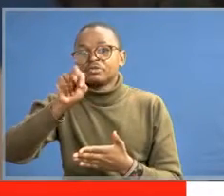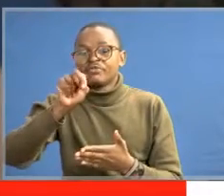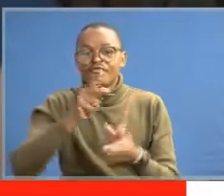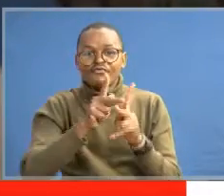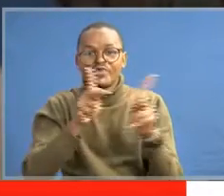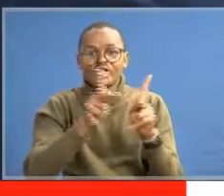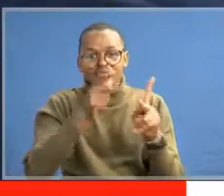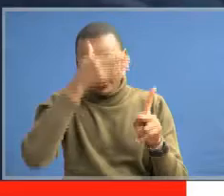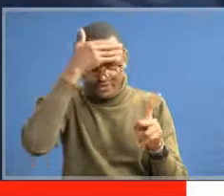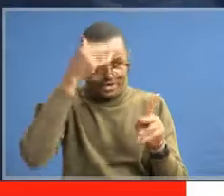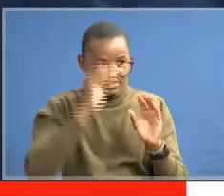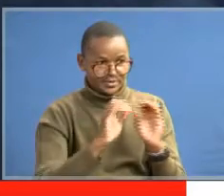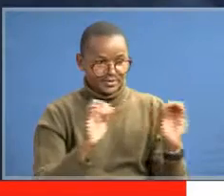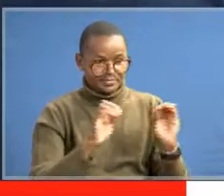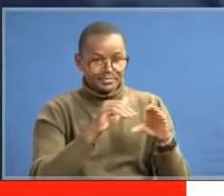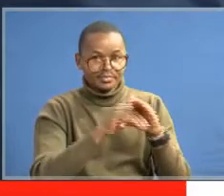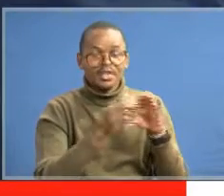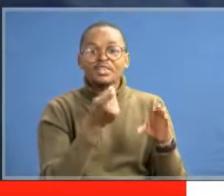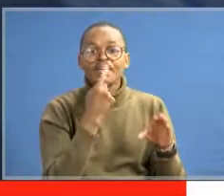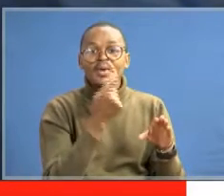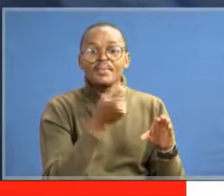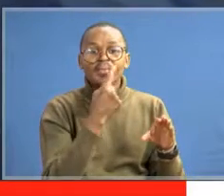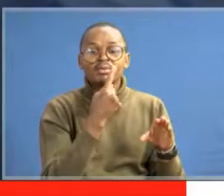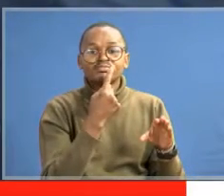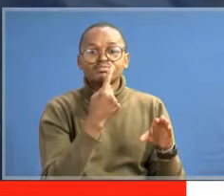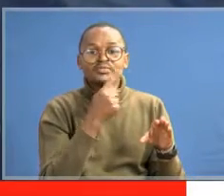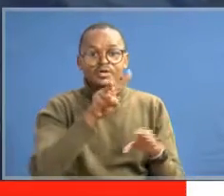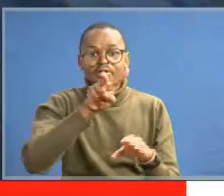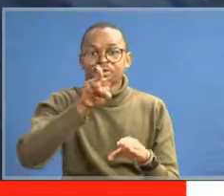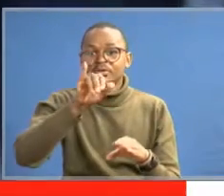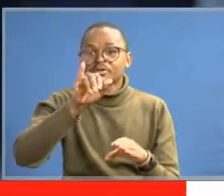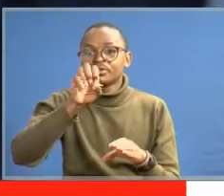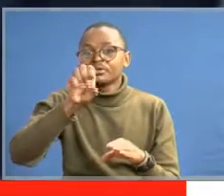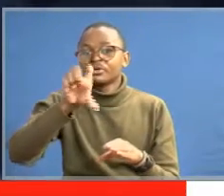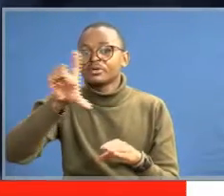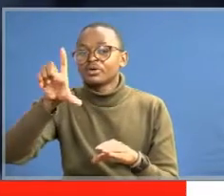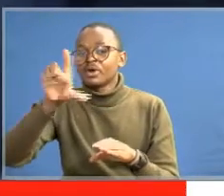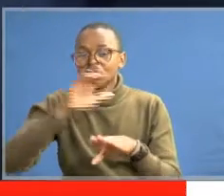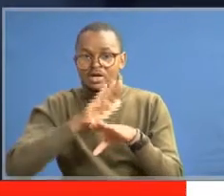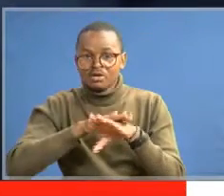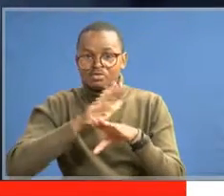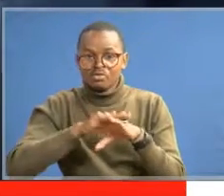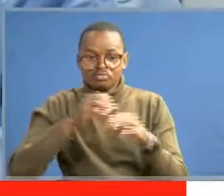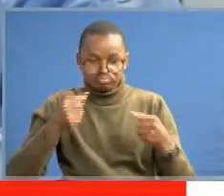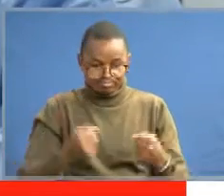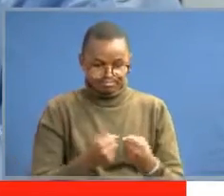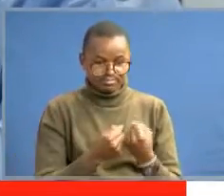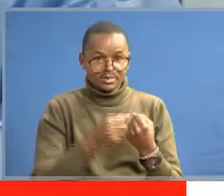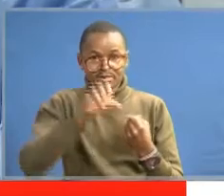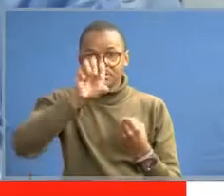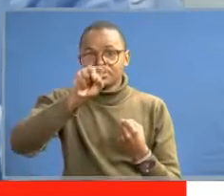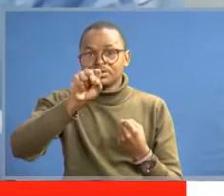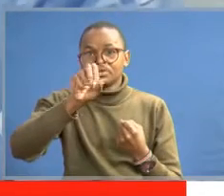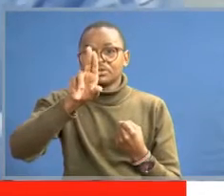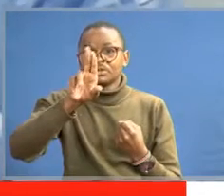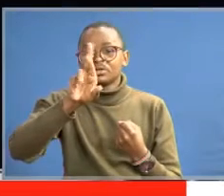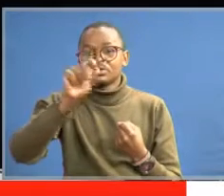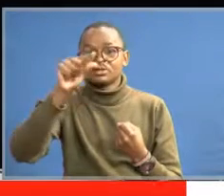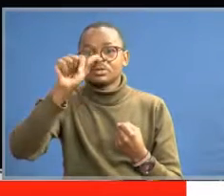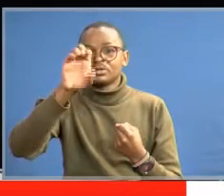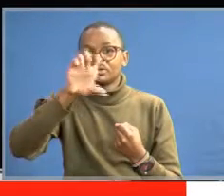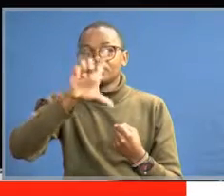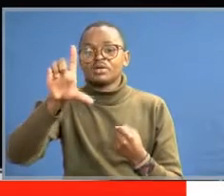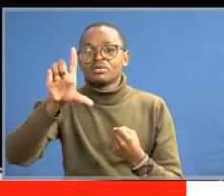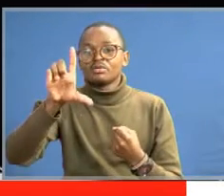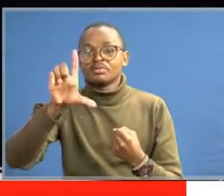very unforgettable. In the medical field, virtual reality gives one a rough idea of what happens in the surgical room, just as demonstrated